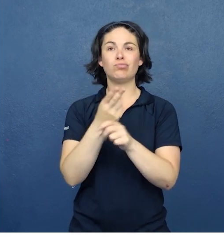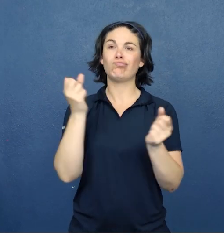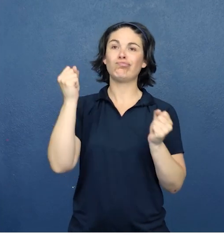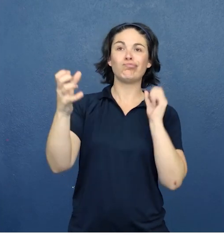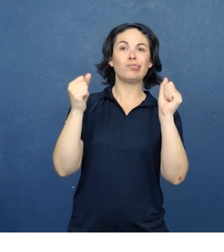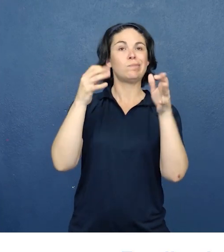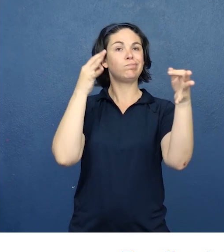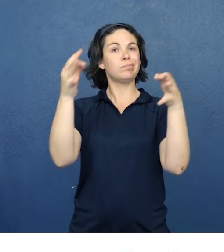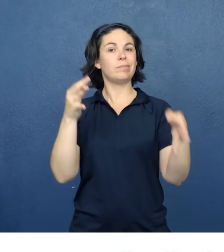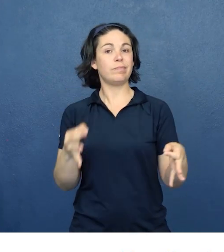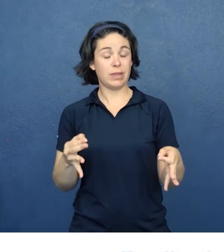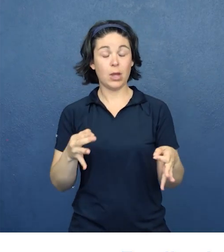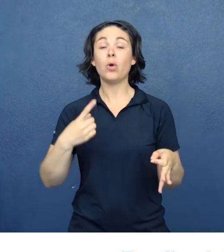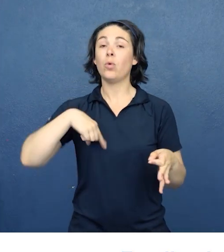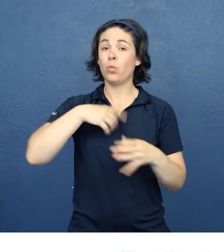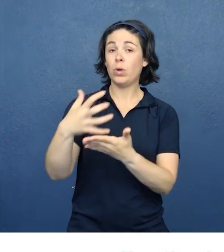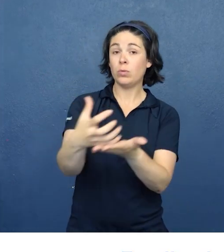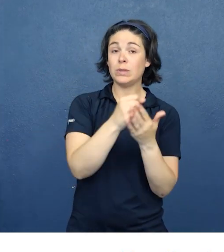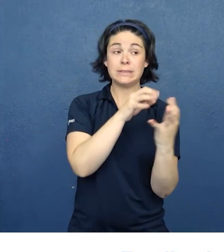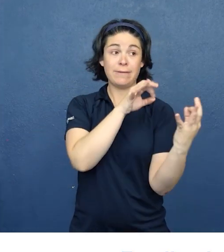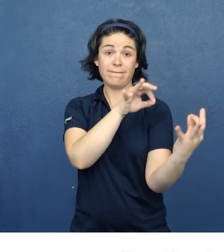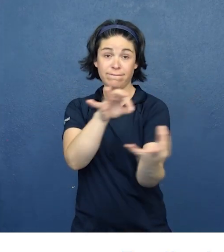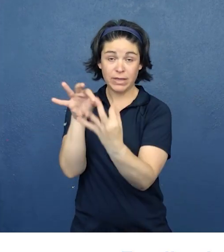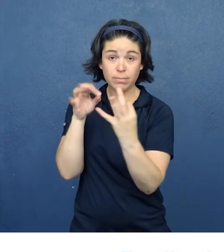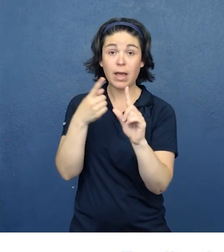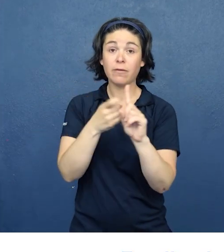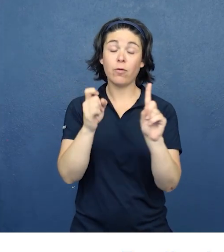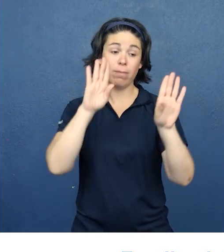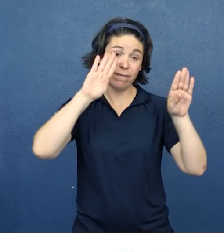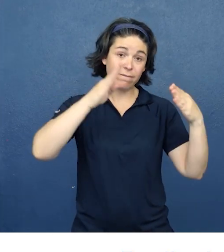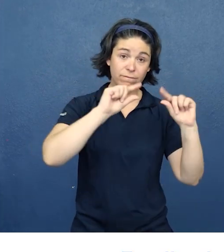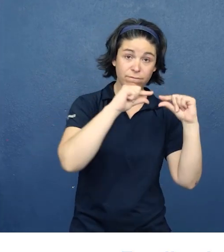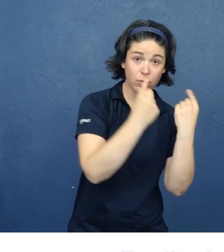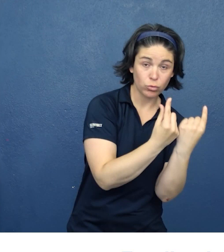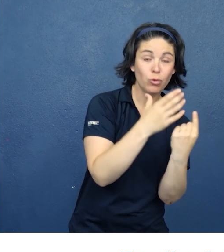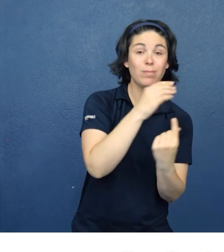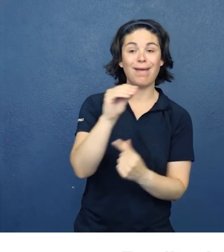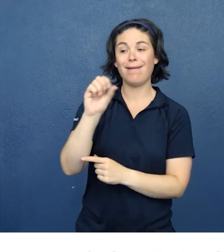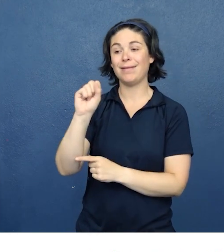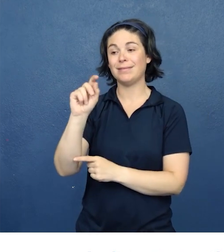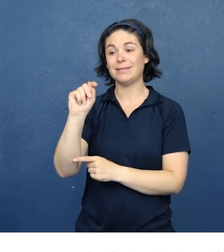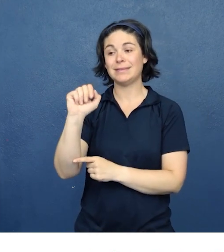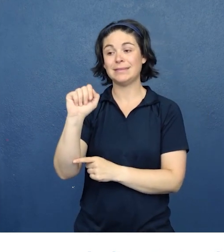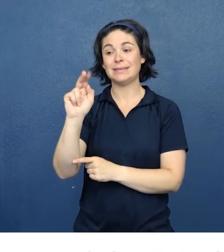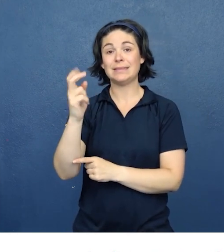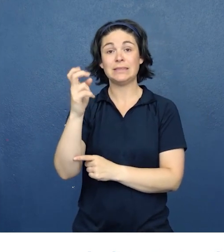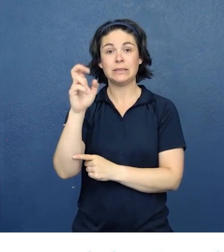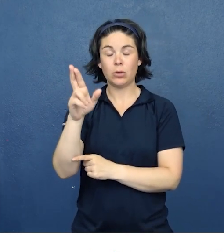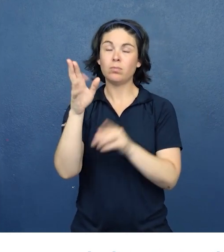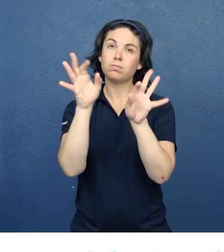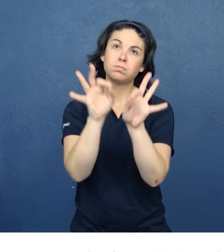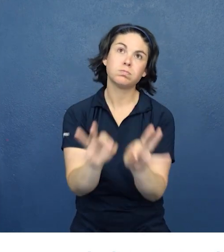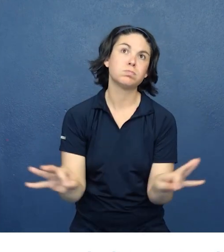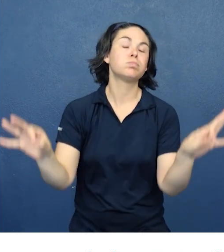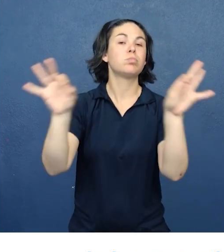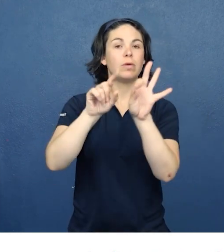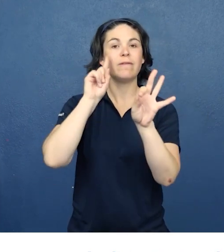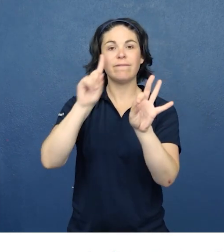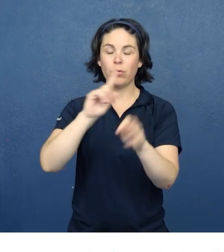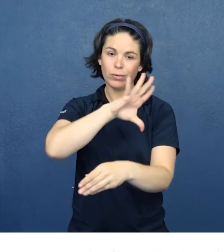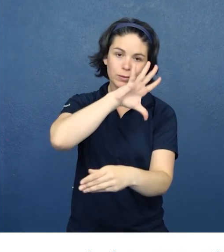videos. Feedback from our focus groups and stakeholders was instrumental in incorporating the